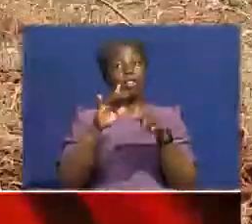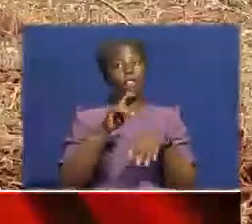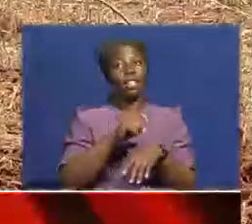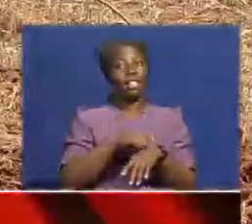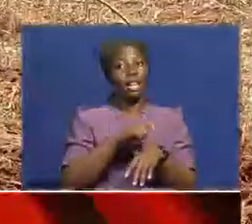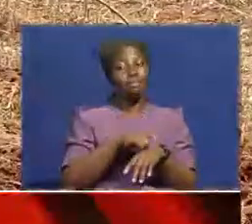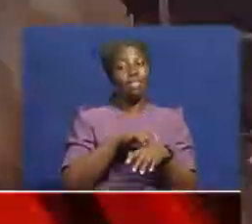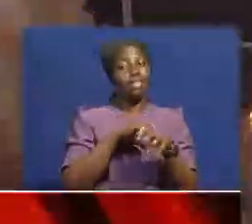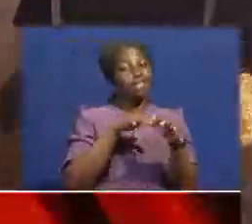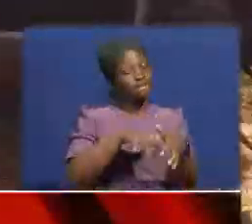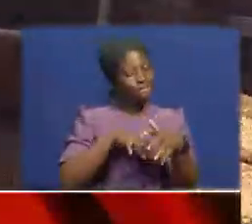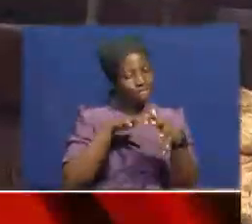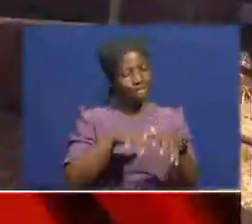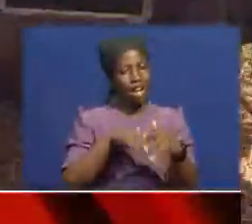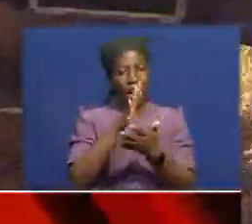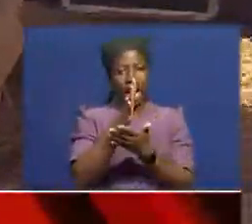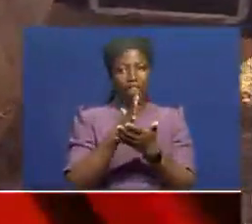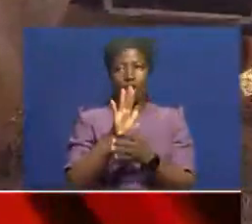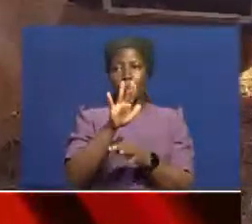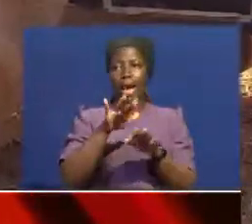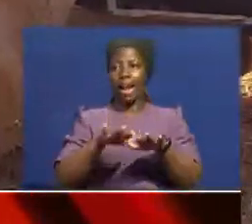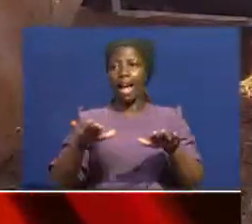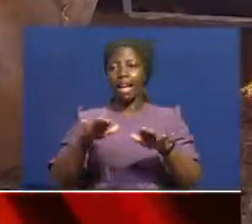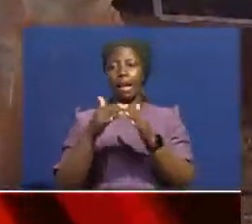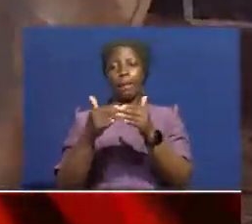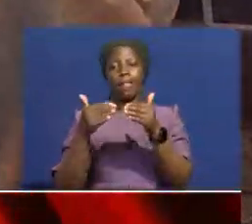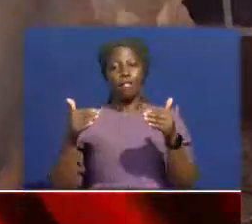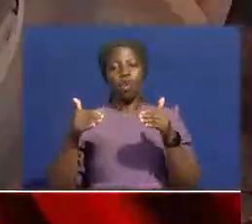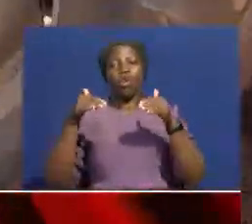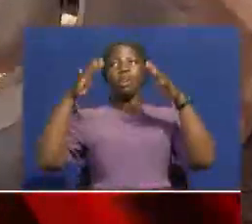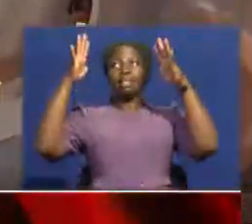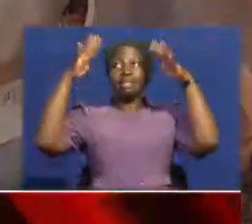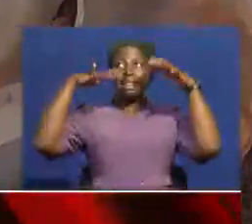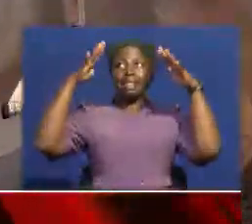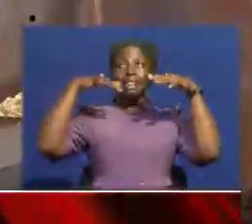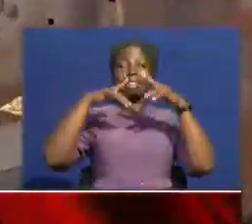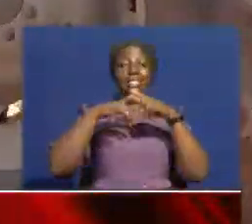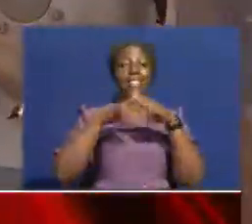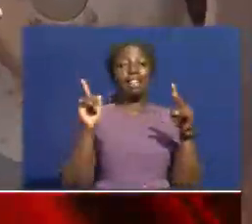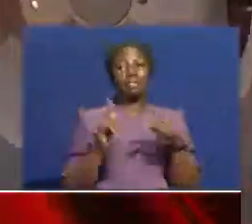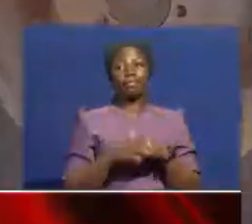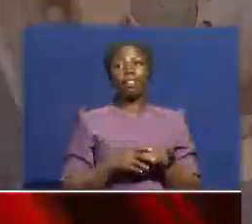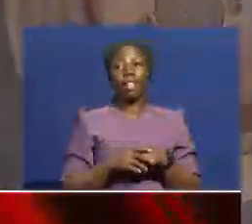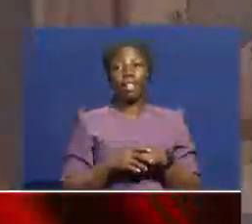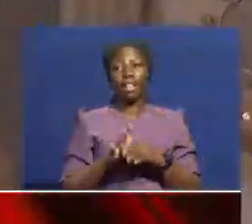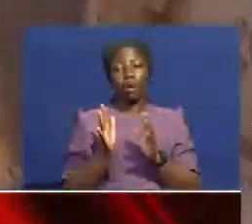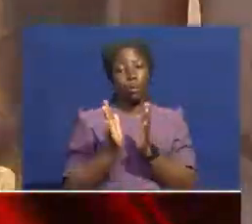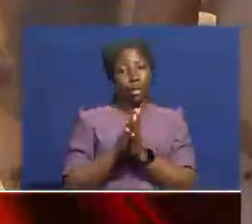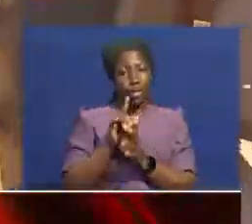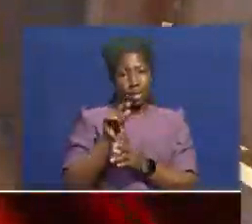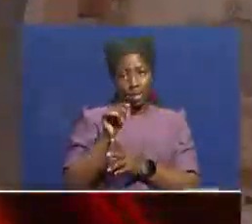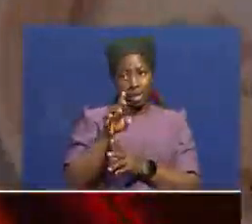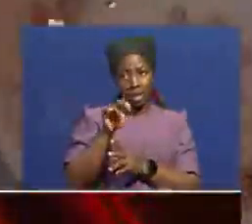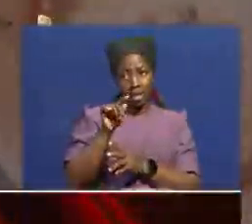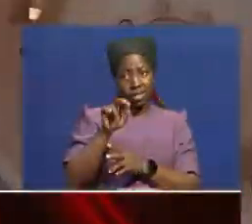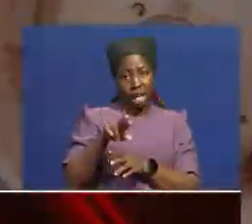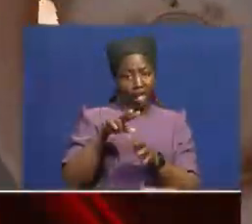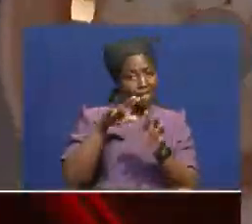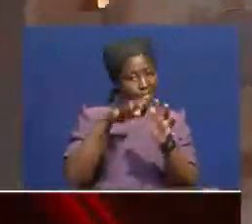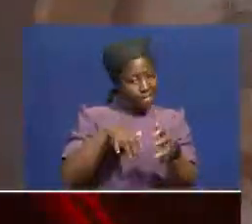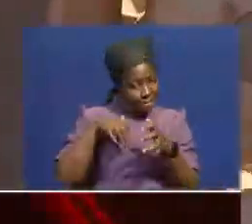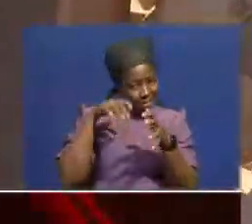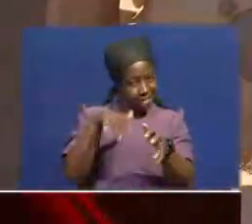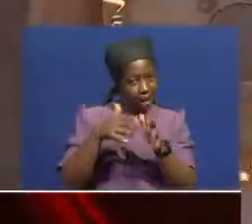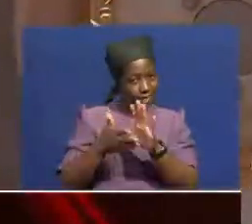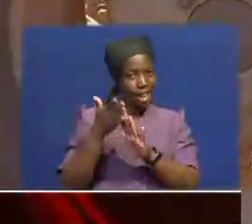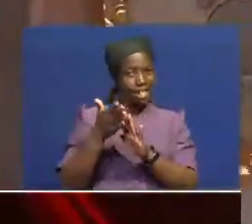cultivate half of their plots before the rain starts, and sometimes even less. With tractorization, what could have taken them weeks to